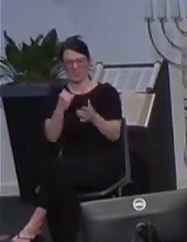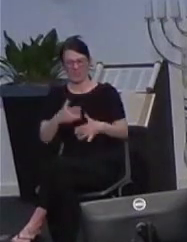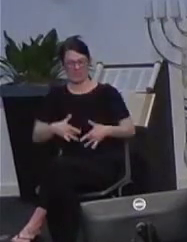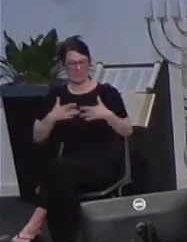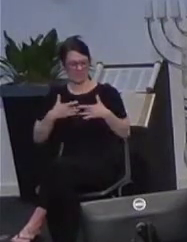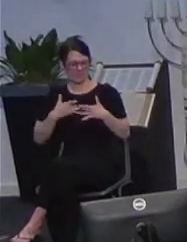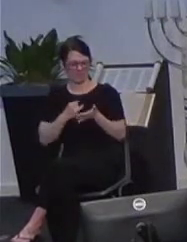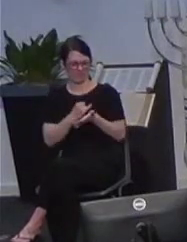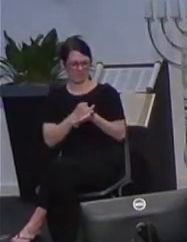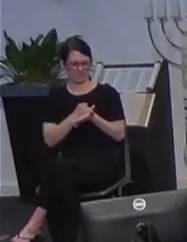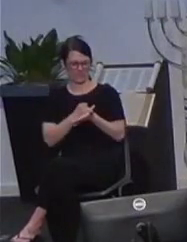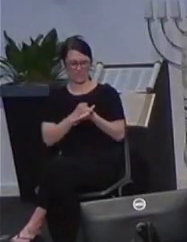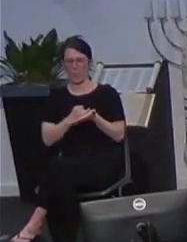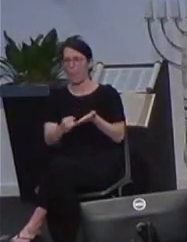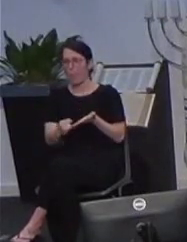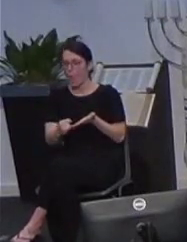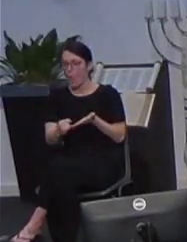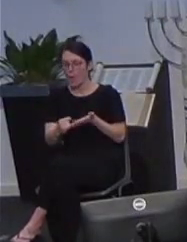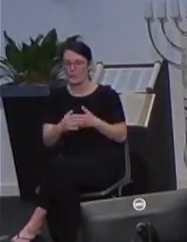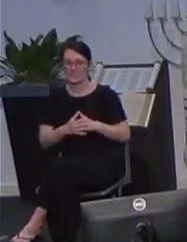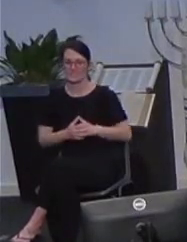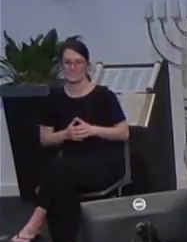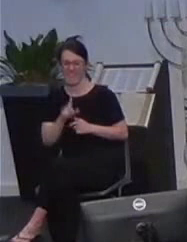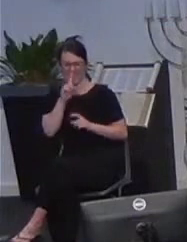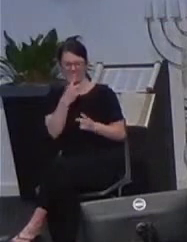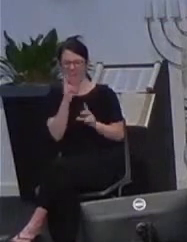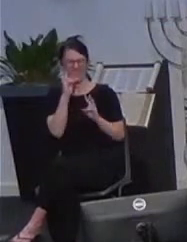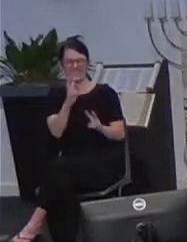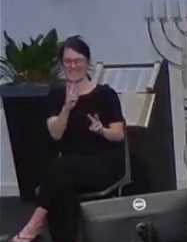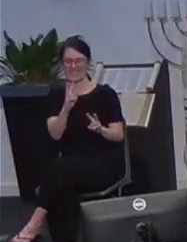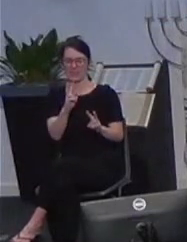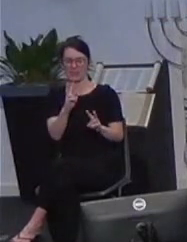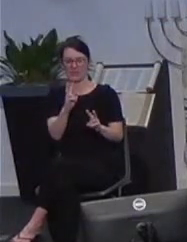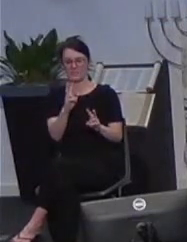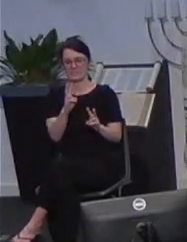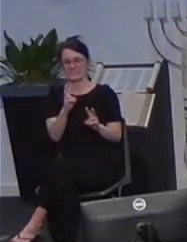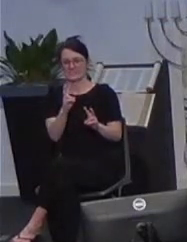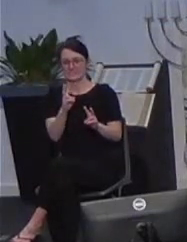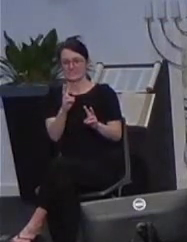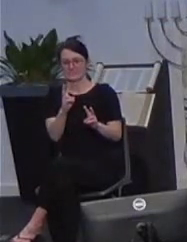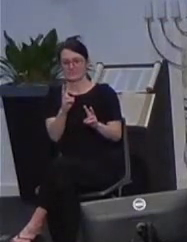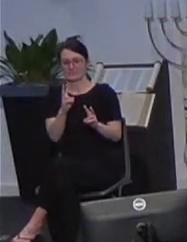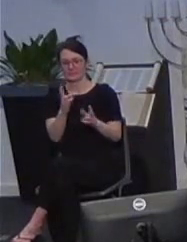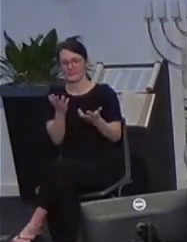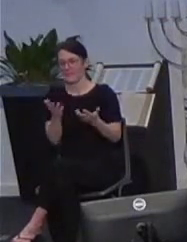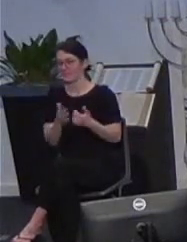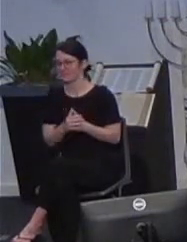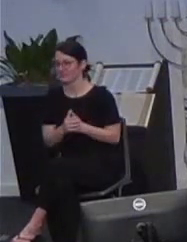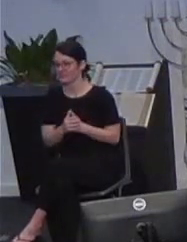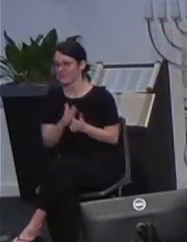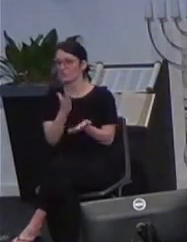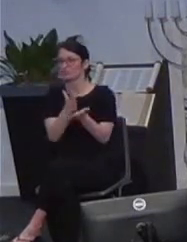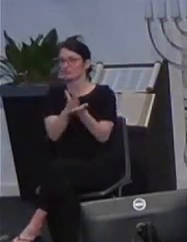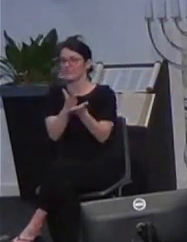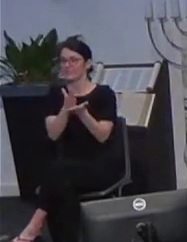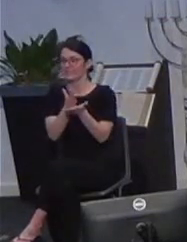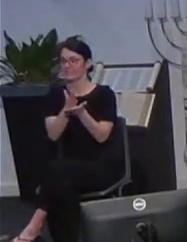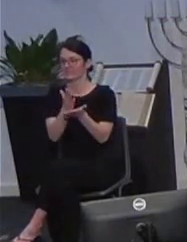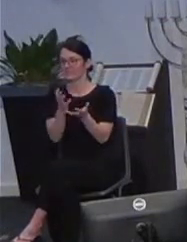capable of seeing things as they really are. And so when, you know, as we're talking about Mental Health